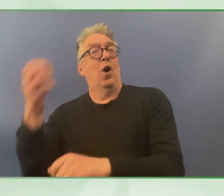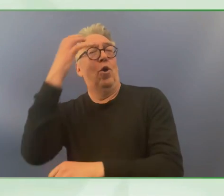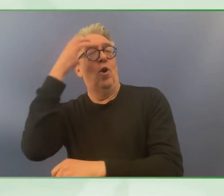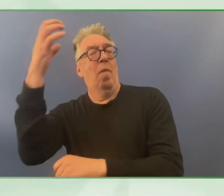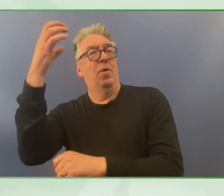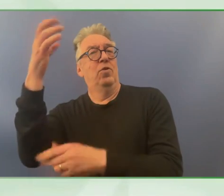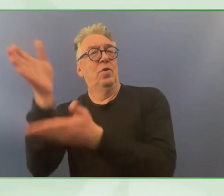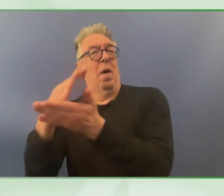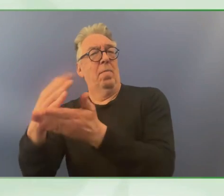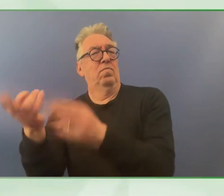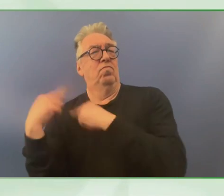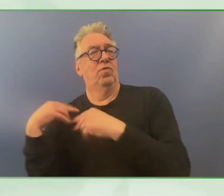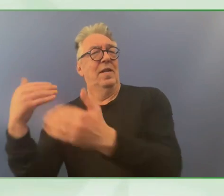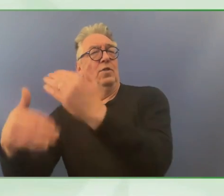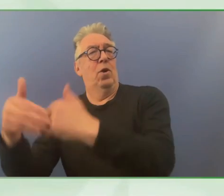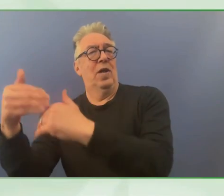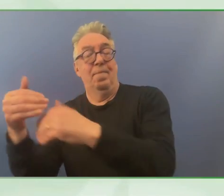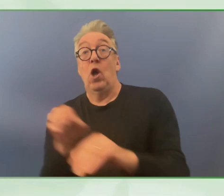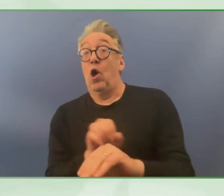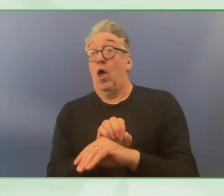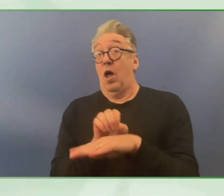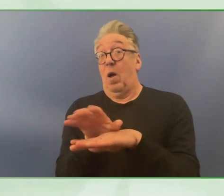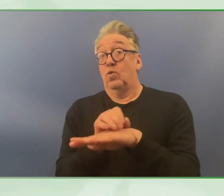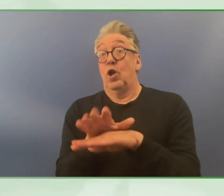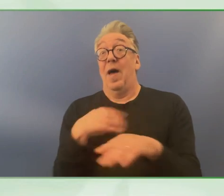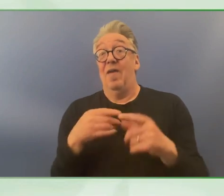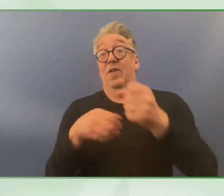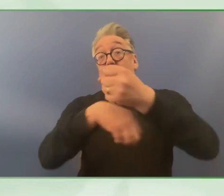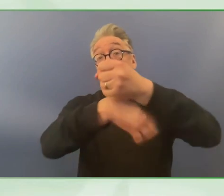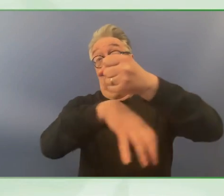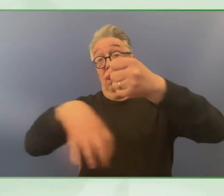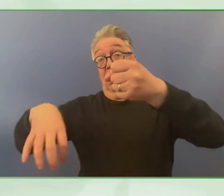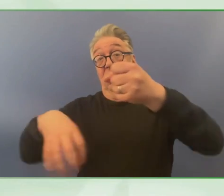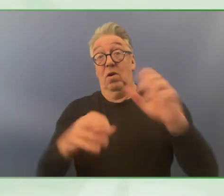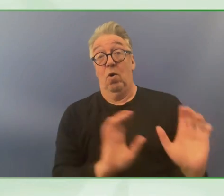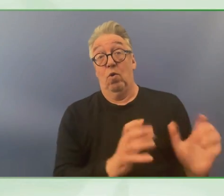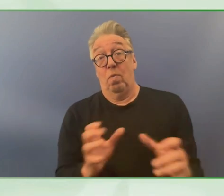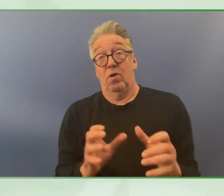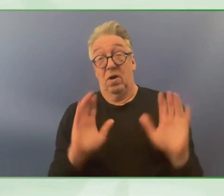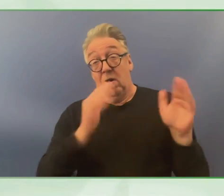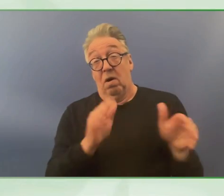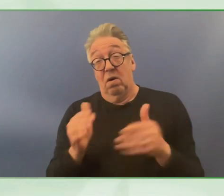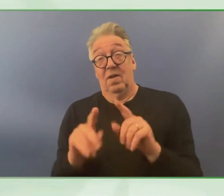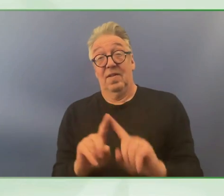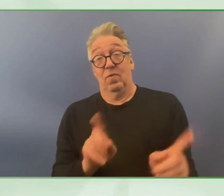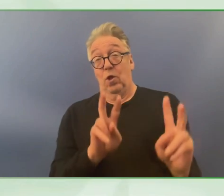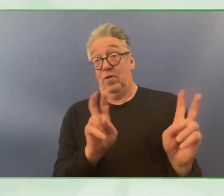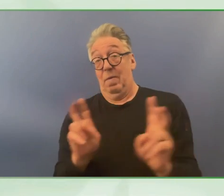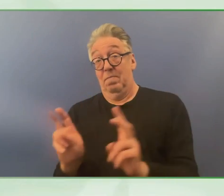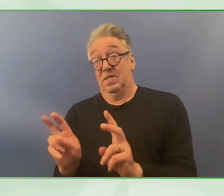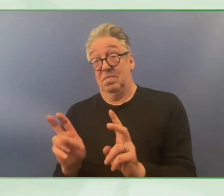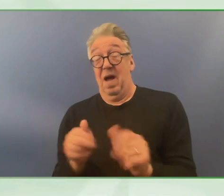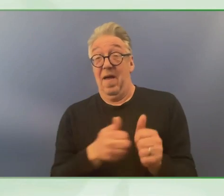into groups on different themes, and each theme will work with DPOs